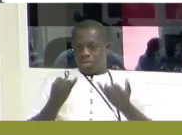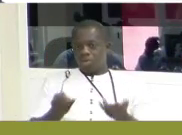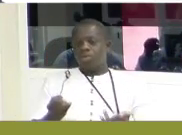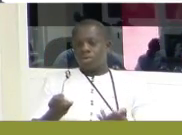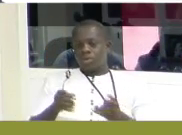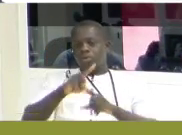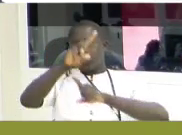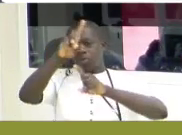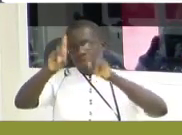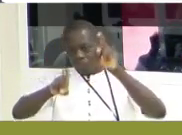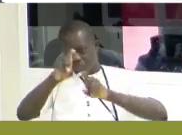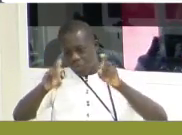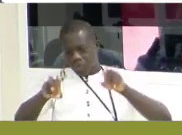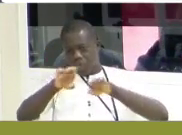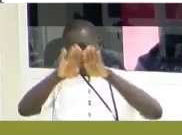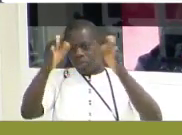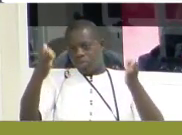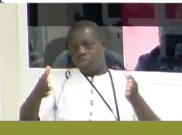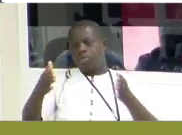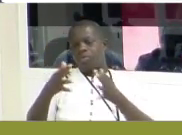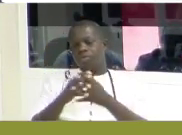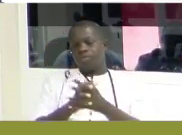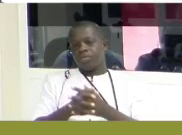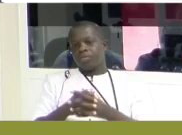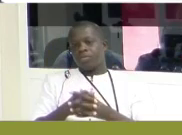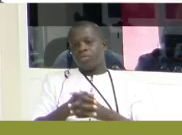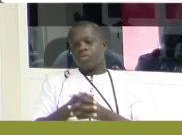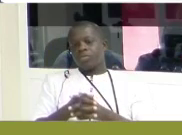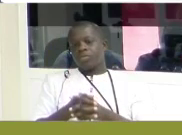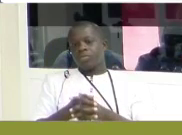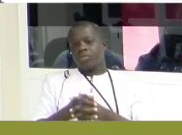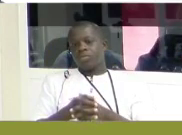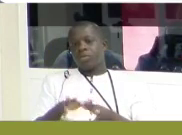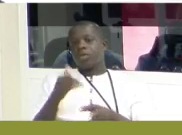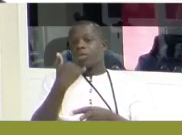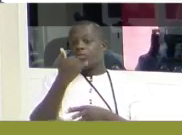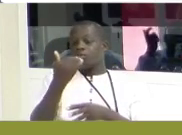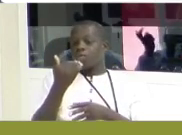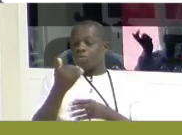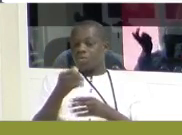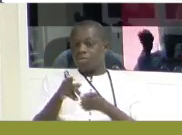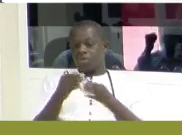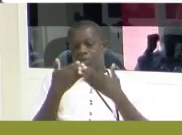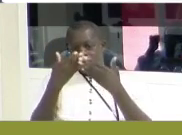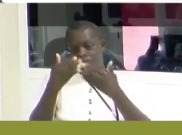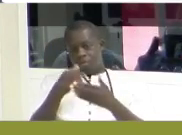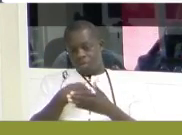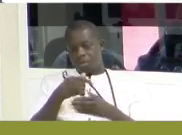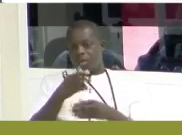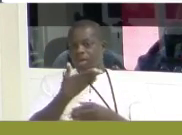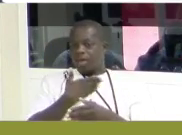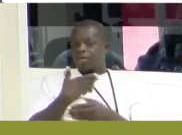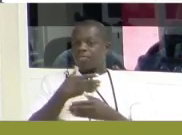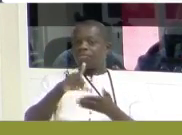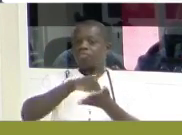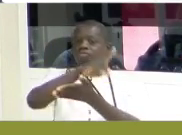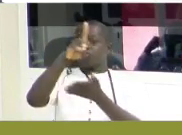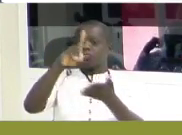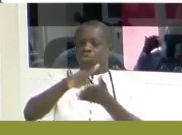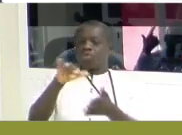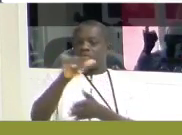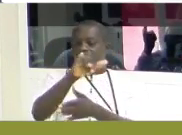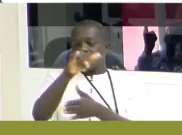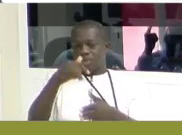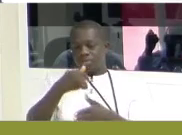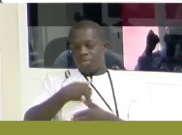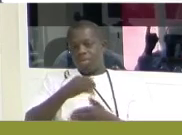and then told me that they retrieved a document that I sent to Freedom newspaper,